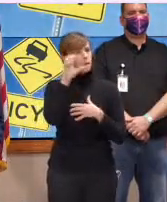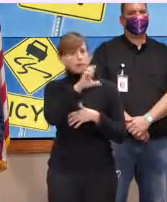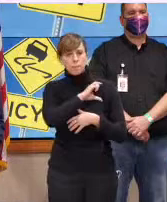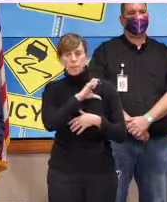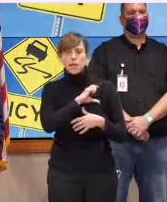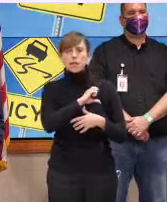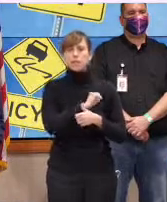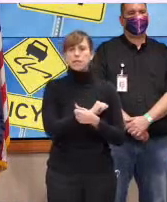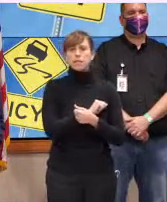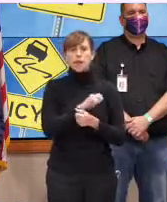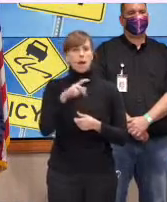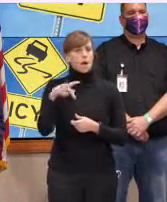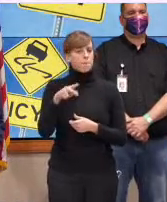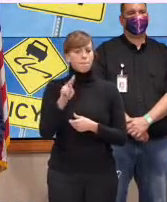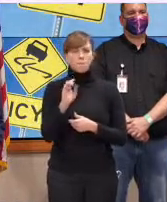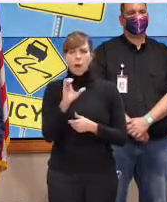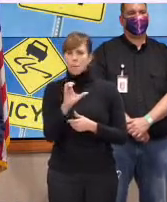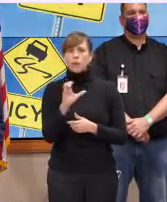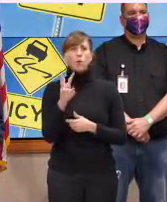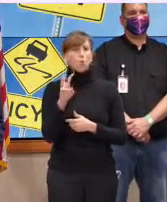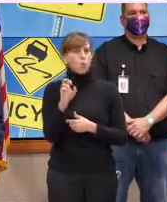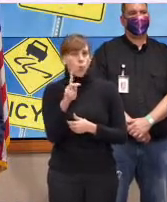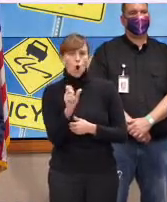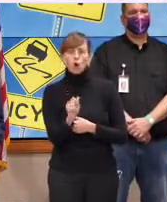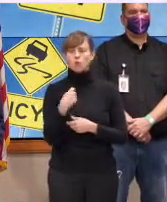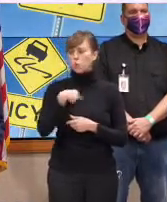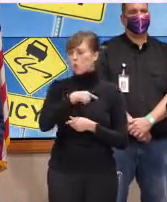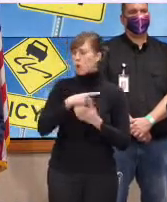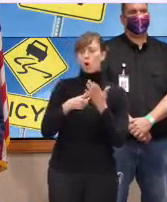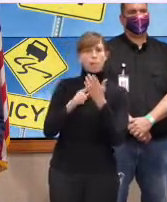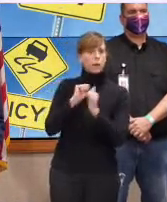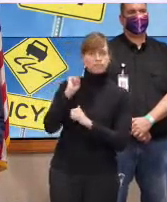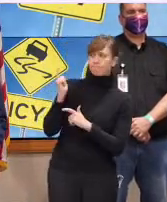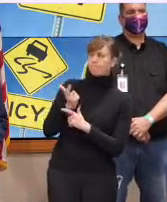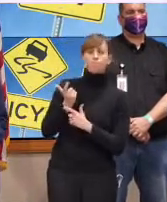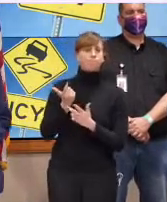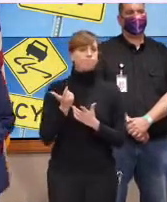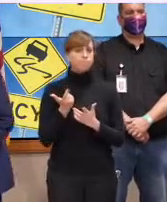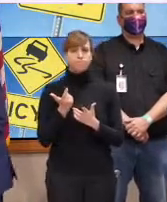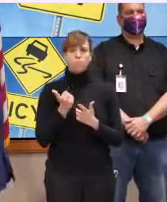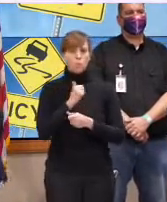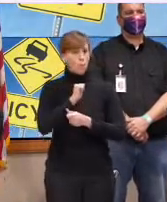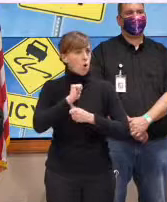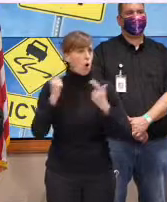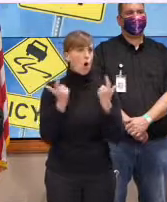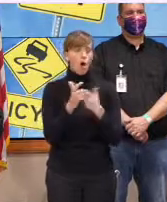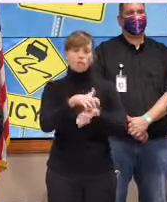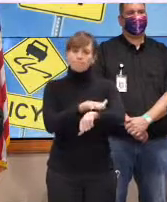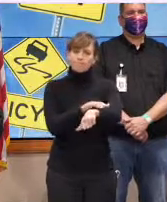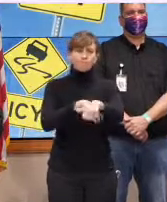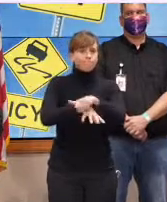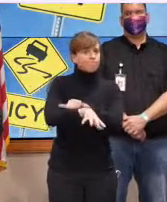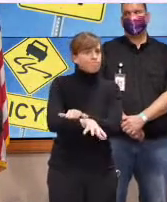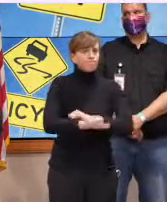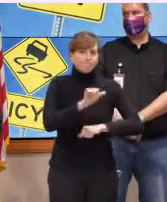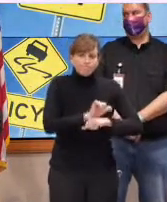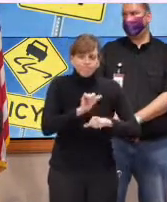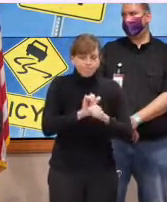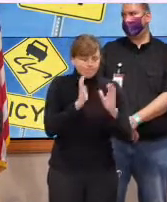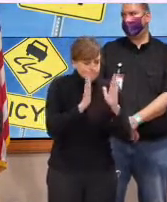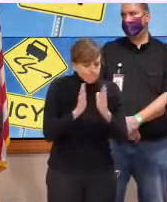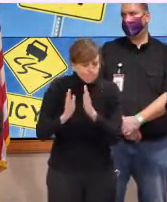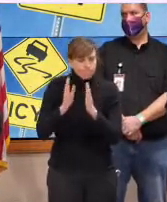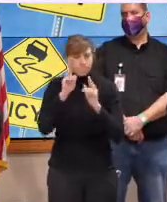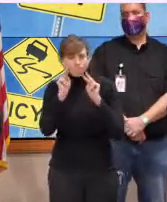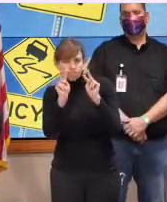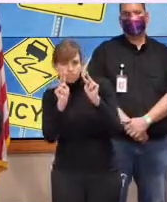communication with the Harris County Fire Marshal and Chief Christensen. So it's all hands on deck, and we are preparing our staffing models to ensure that we